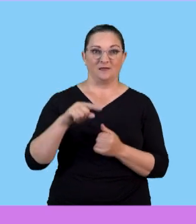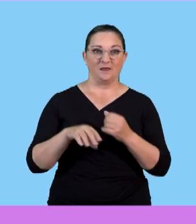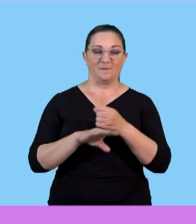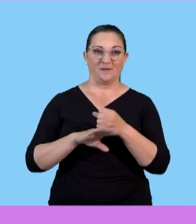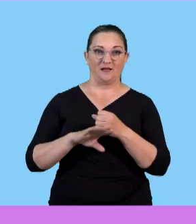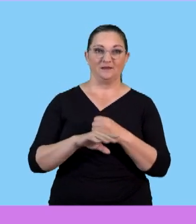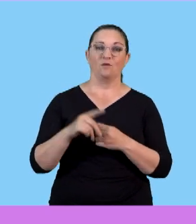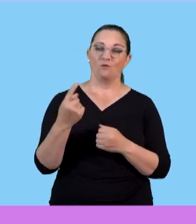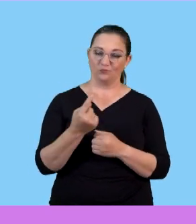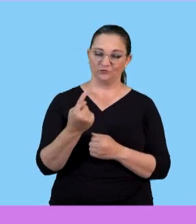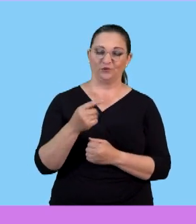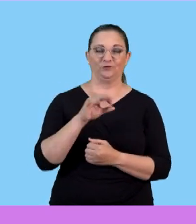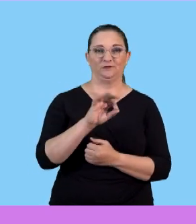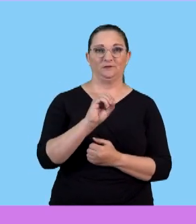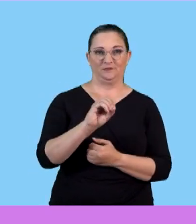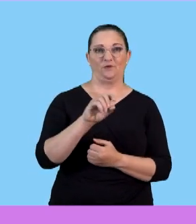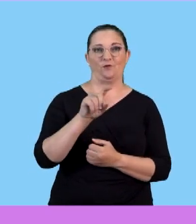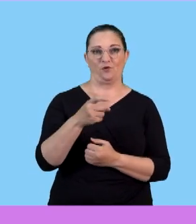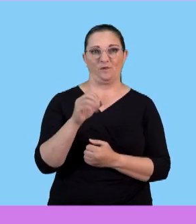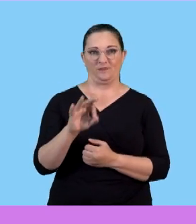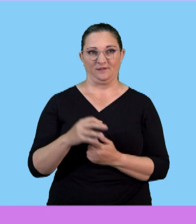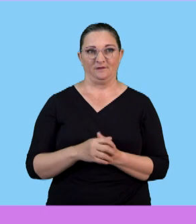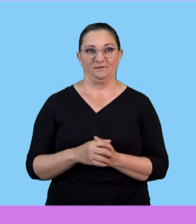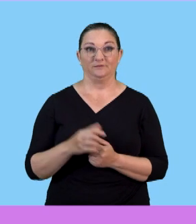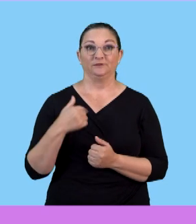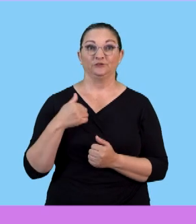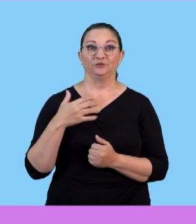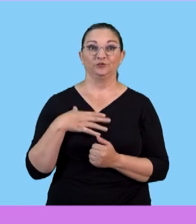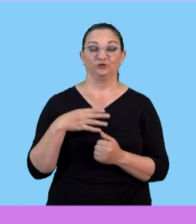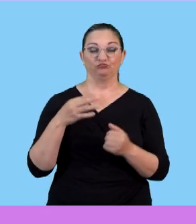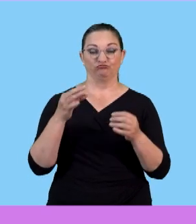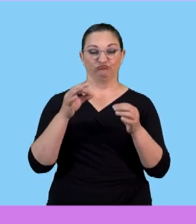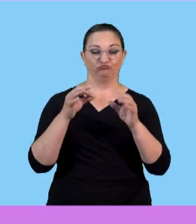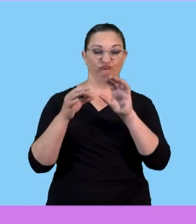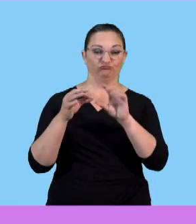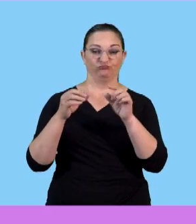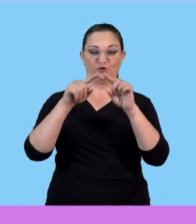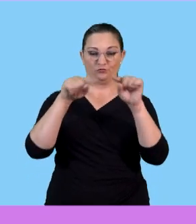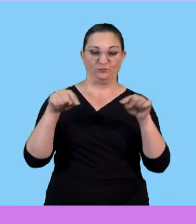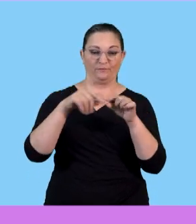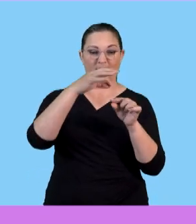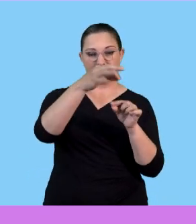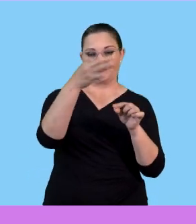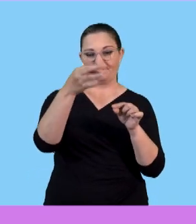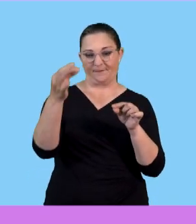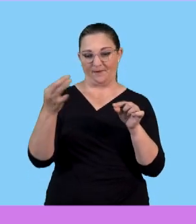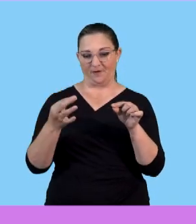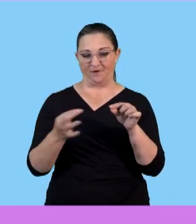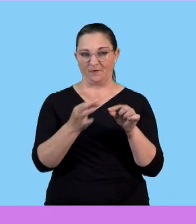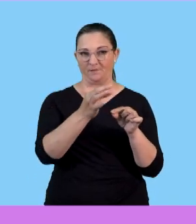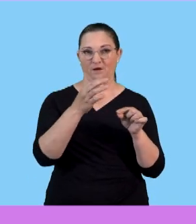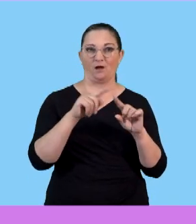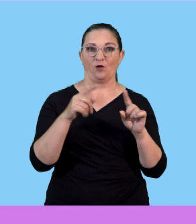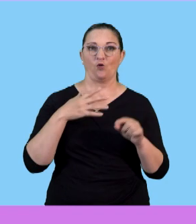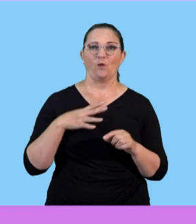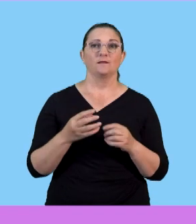base is also 0,3. So she wants to decorate the red triangle with a ribbon, calculate the